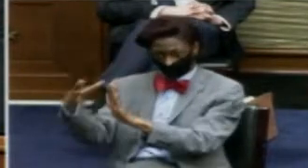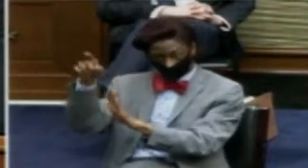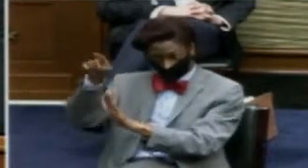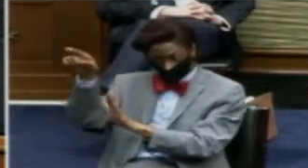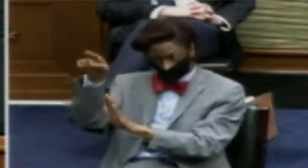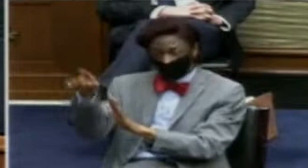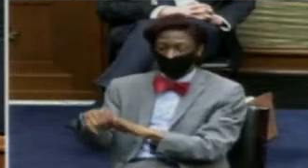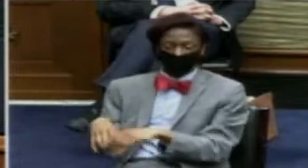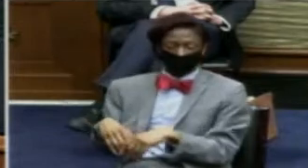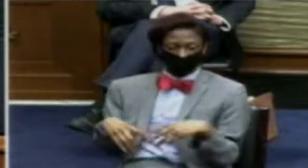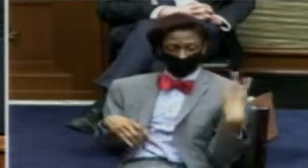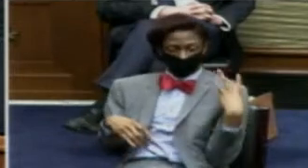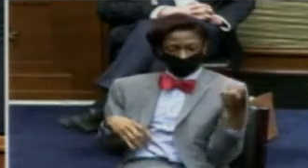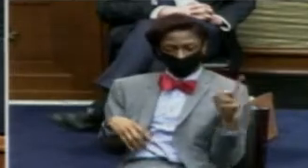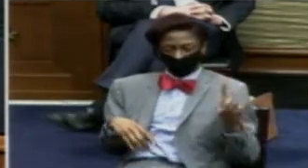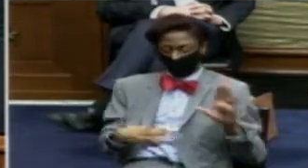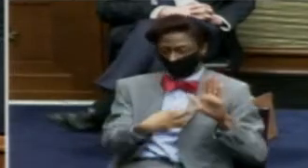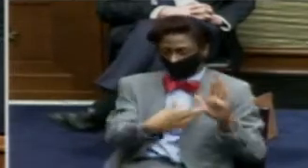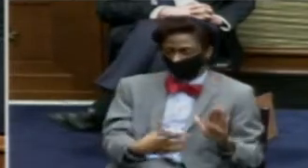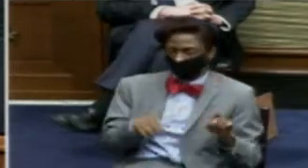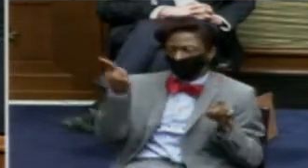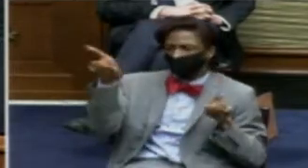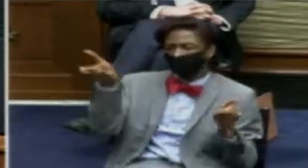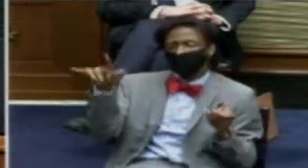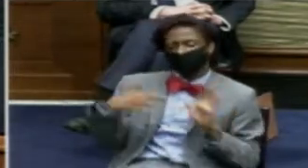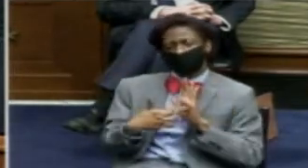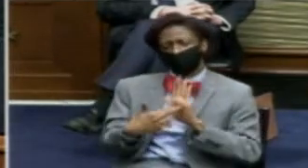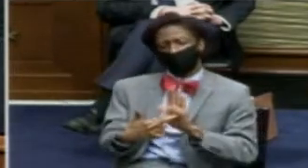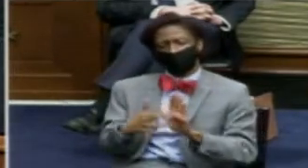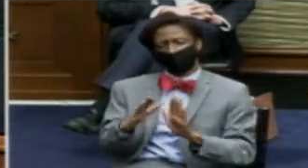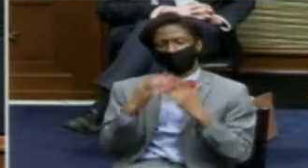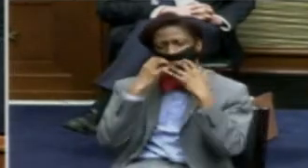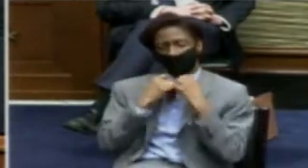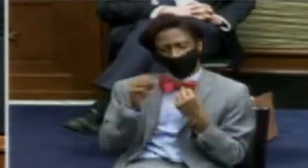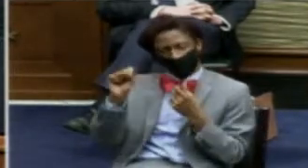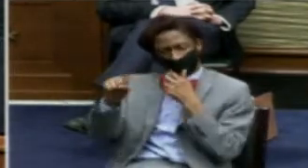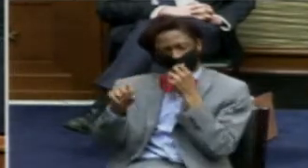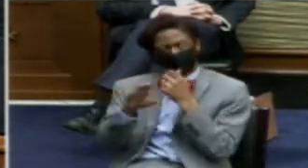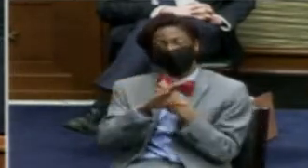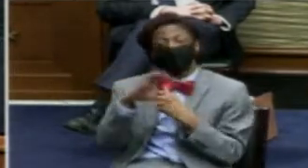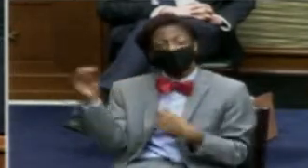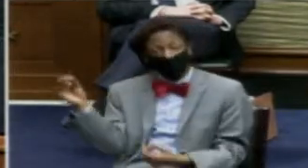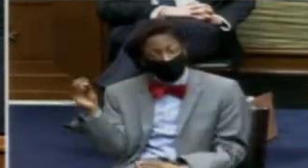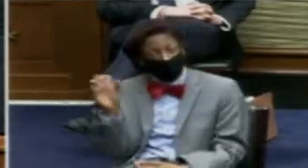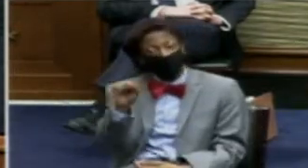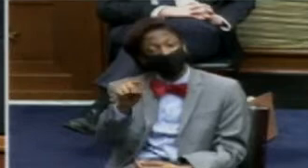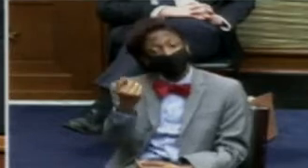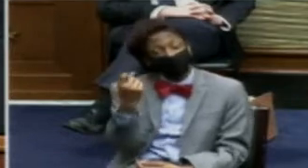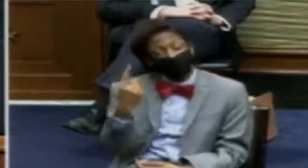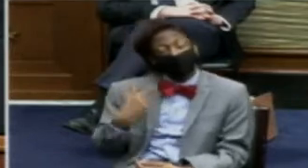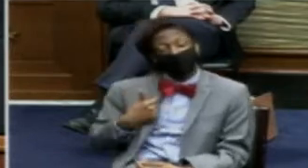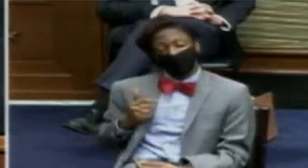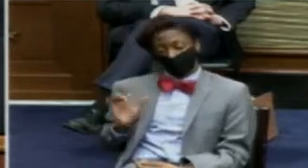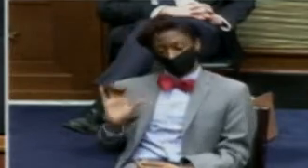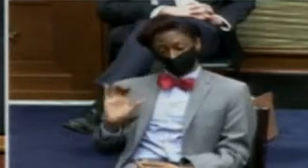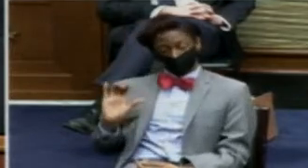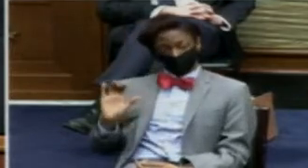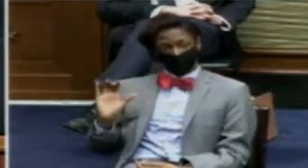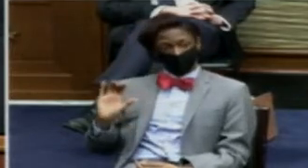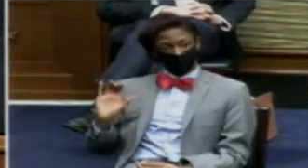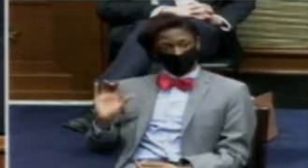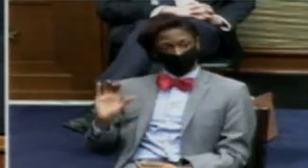in Washington represent their values. And, oh, by the way, conservatives would like it